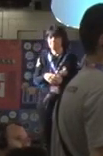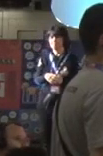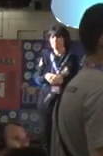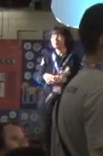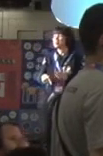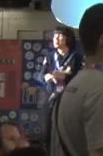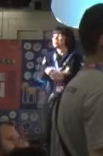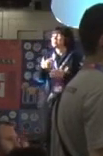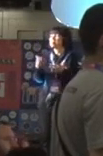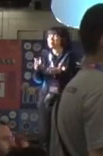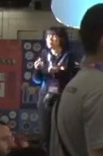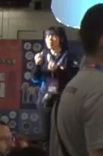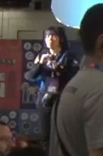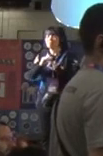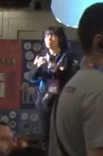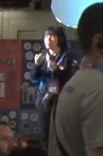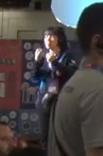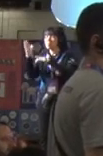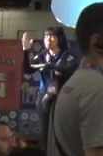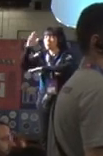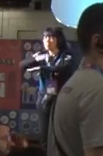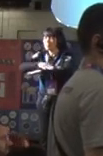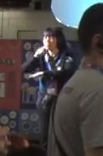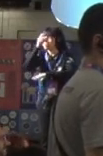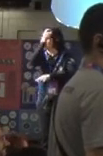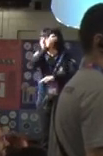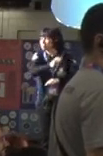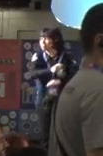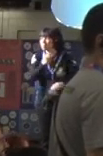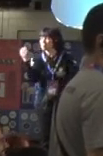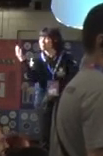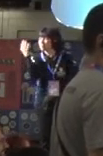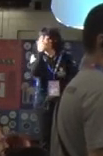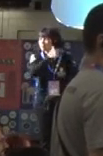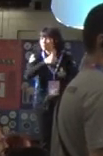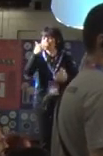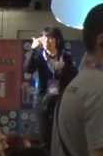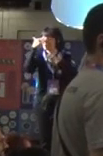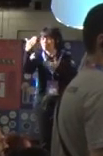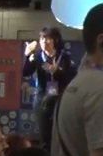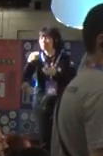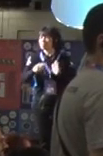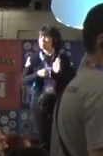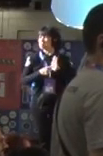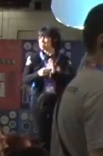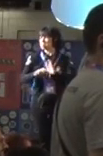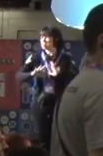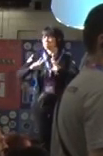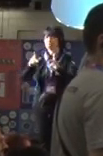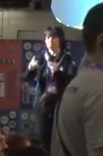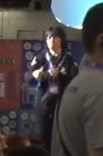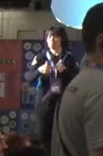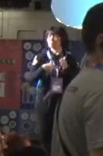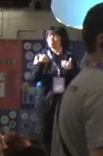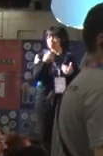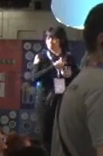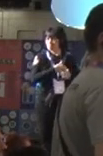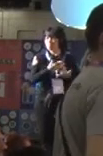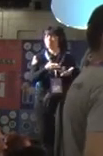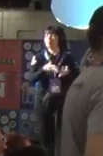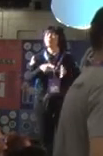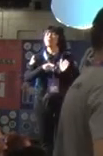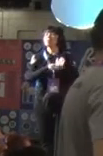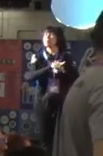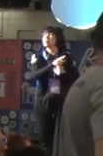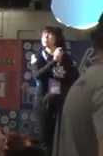evening, okay? Good evening. You are beautiful. Thank you for presenting all of this for us. I wanted to ask you, being